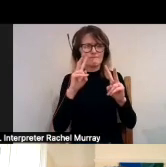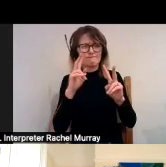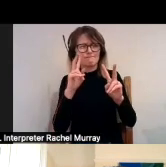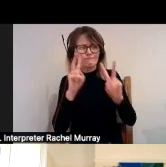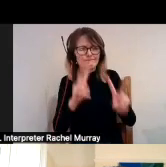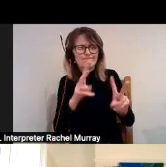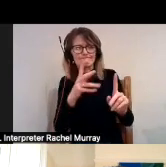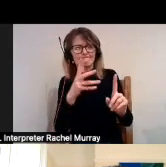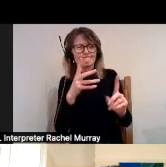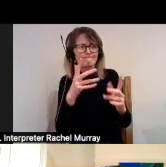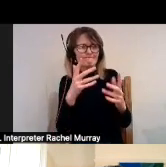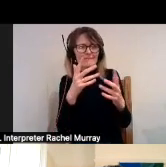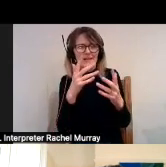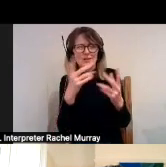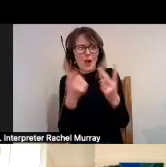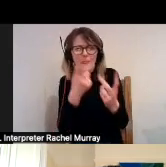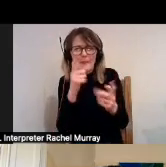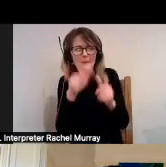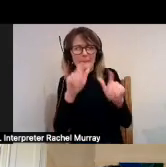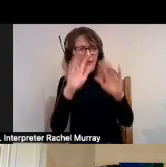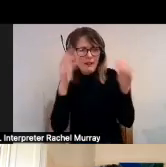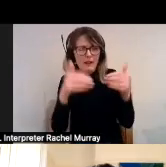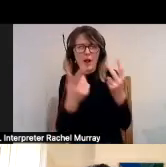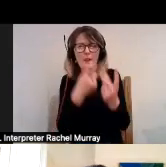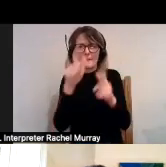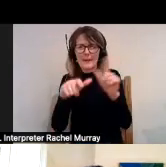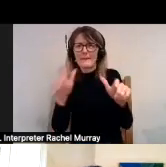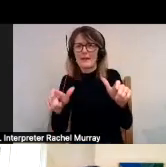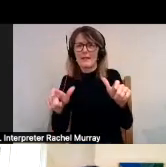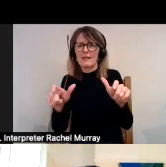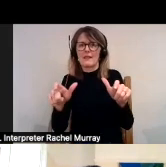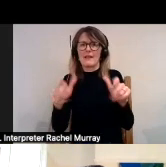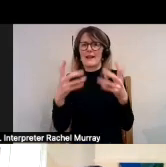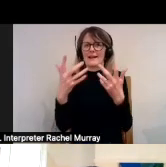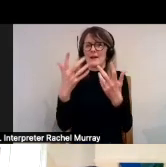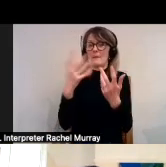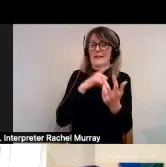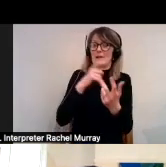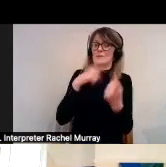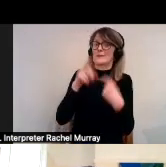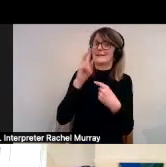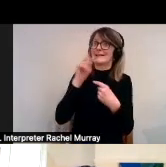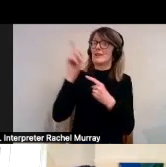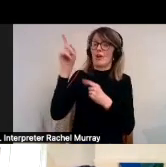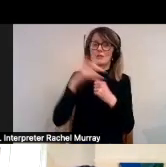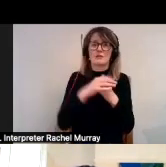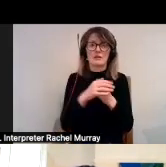God. Power is not self-interested, but acts justly, always seeking